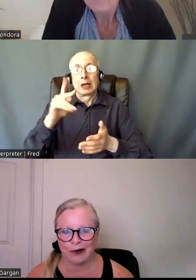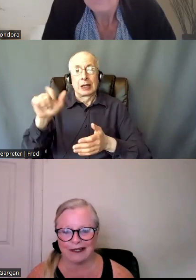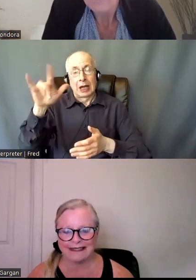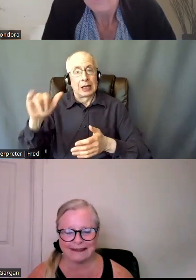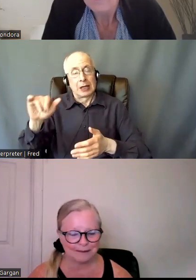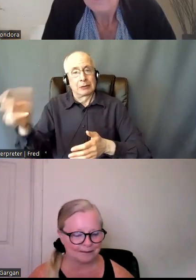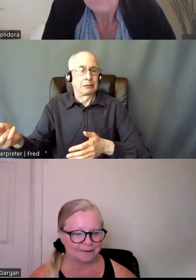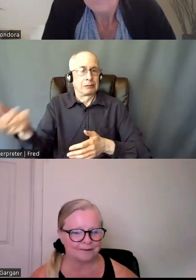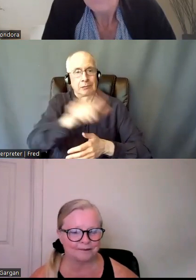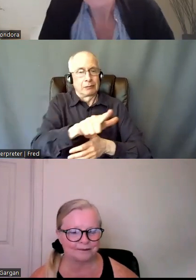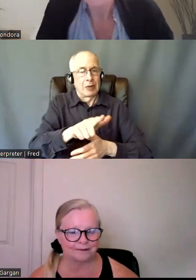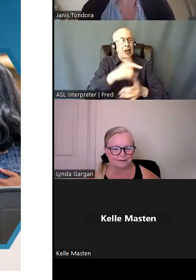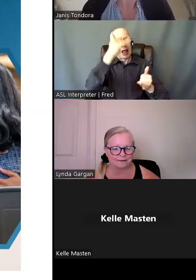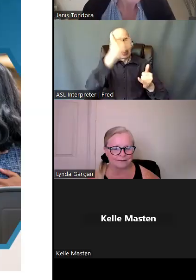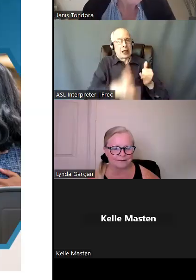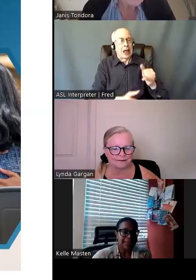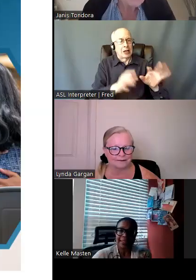final remarks.